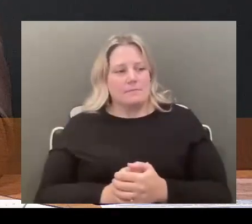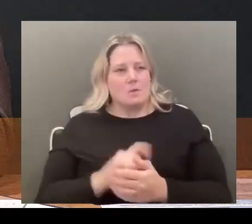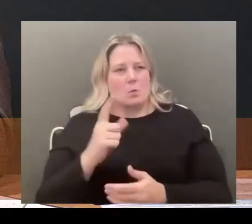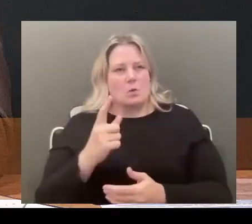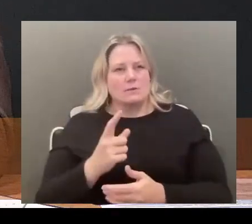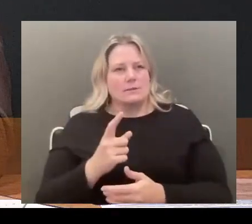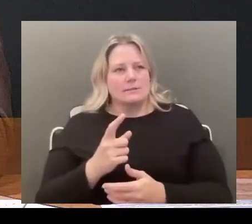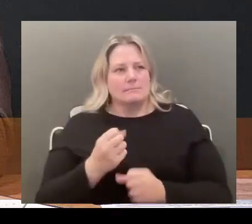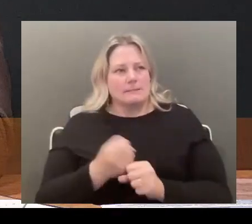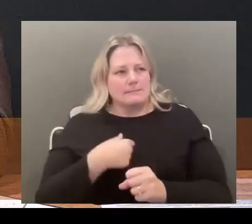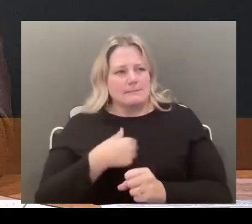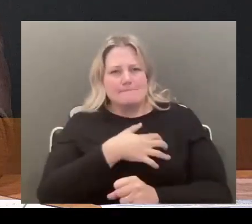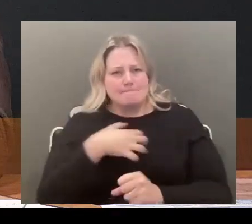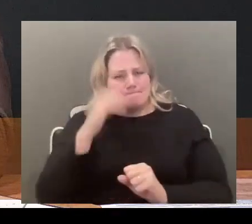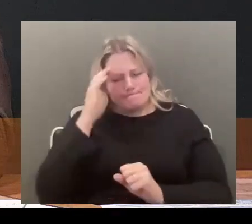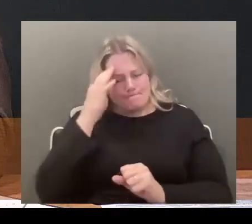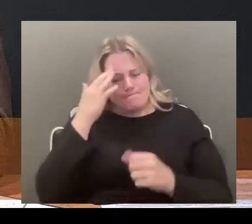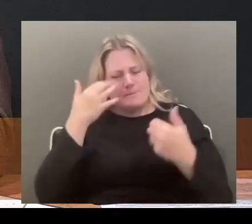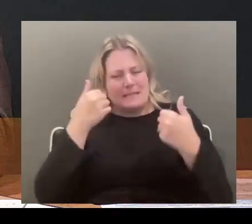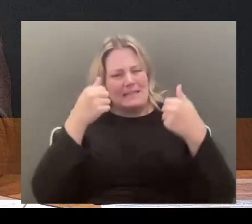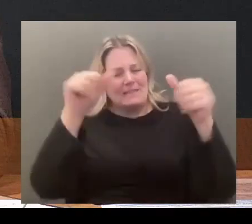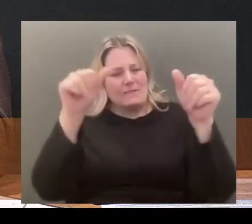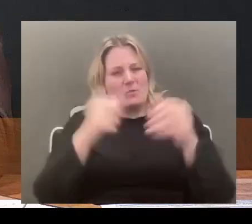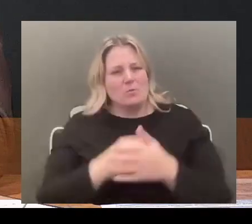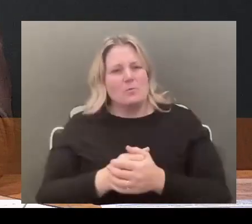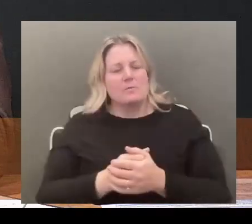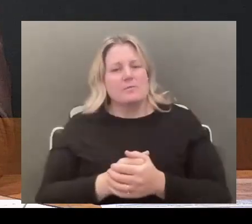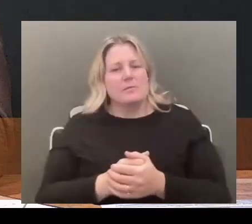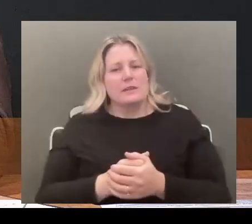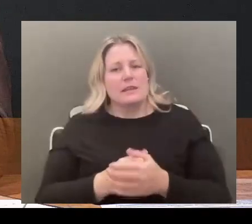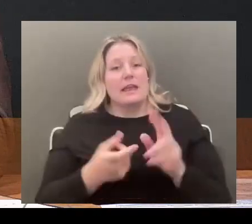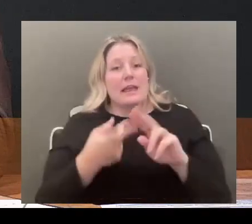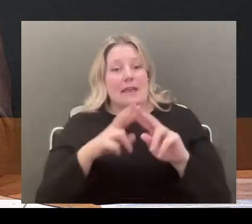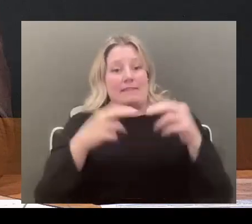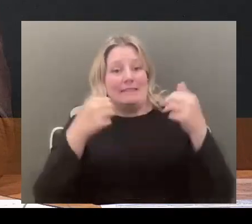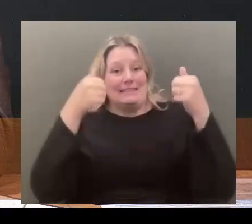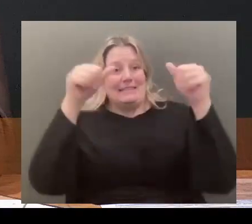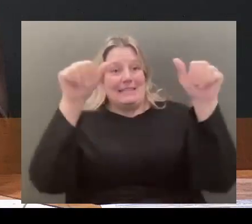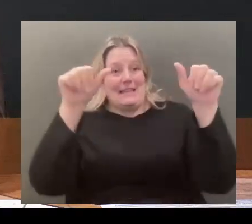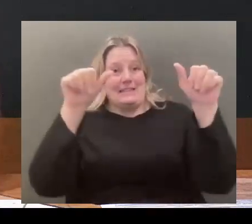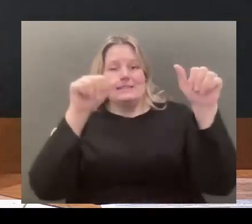is whether success can be seen in the eyes of other people for themselves.